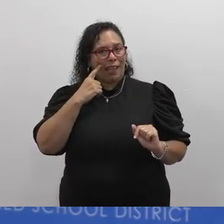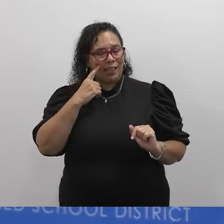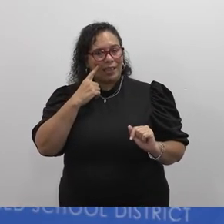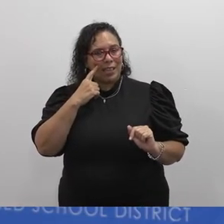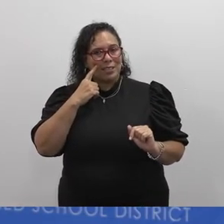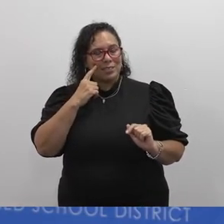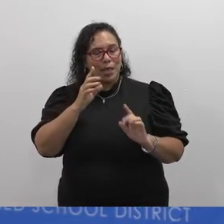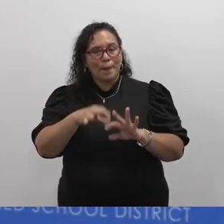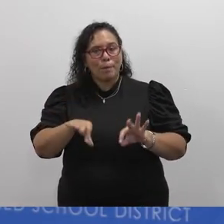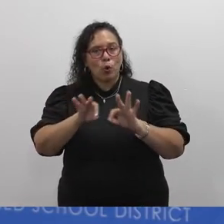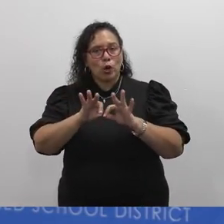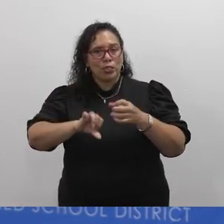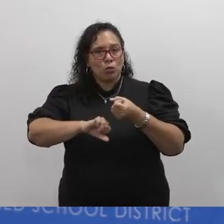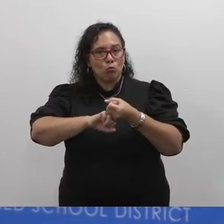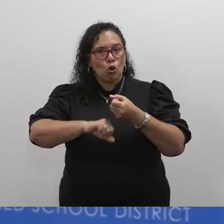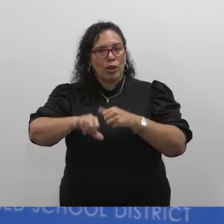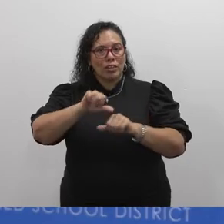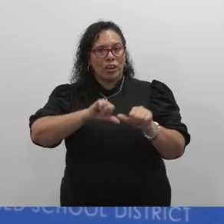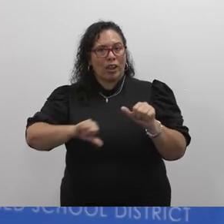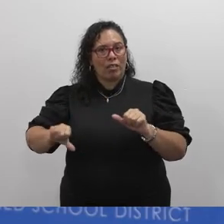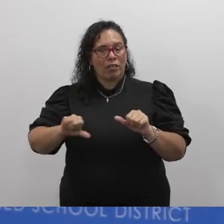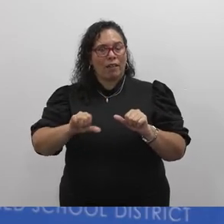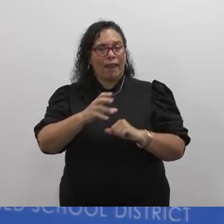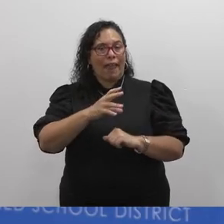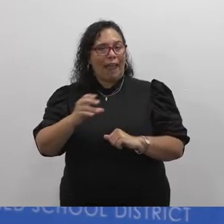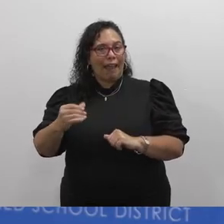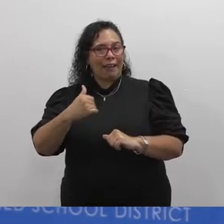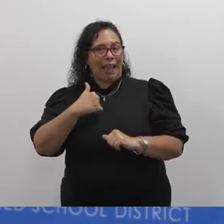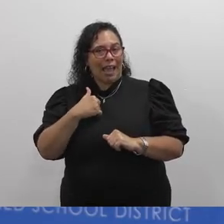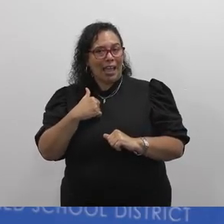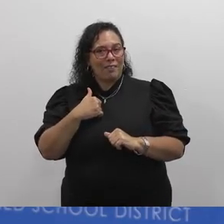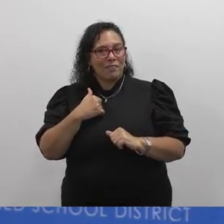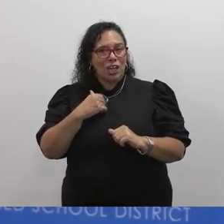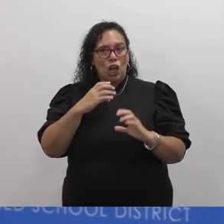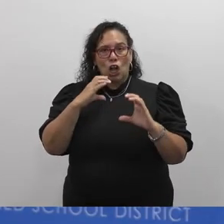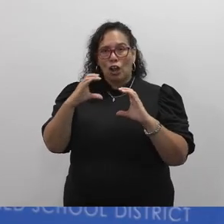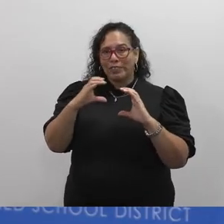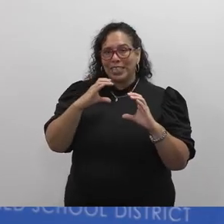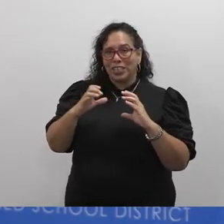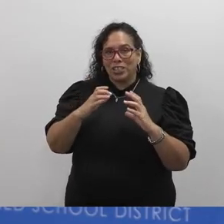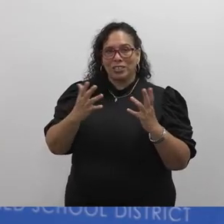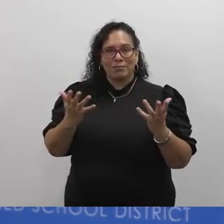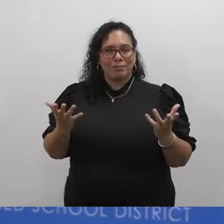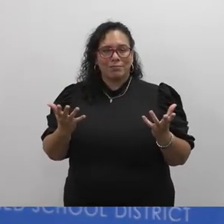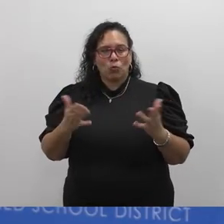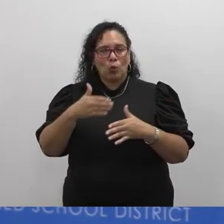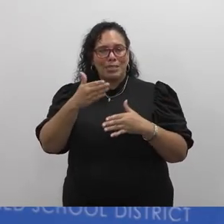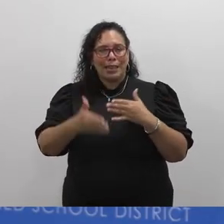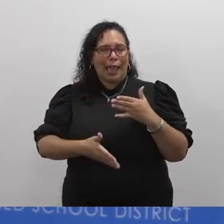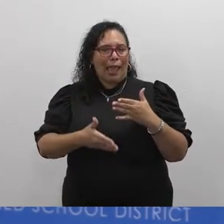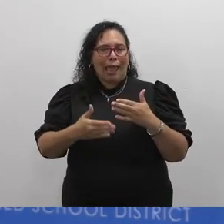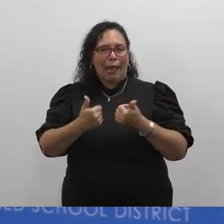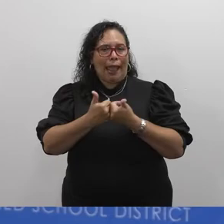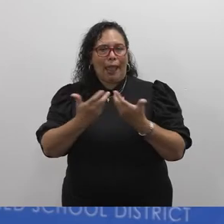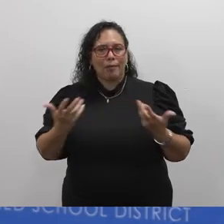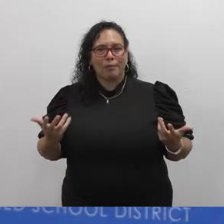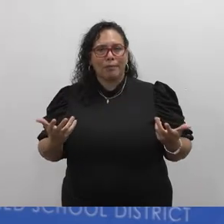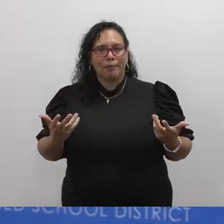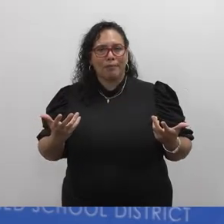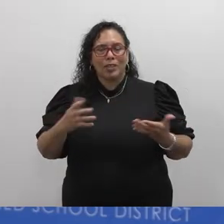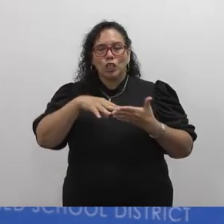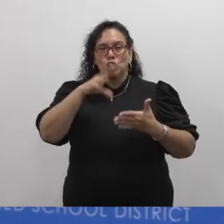other, but also have strategic conversations around, okay, what's the end game? What does student success look like? But student success may look